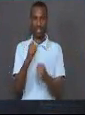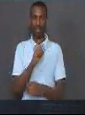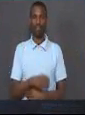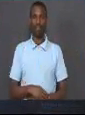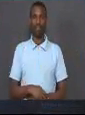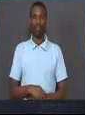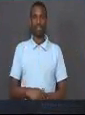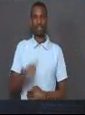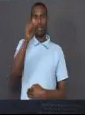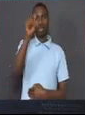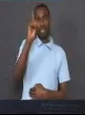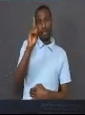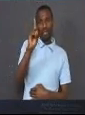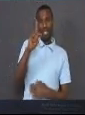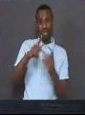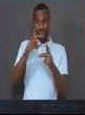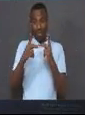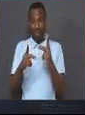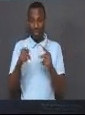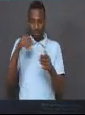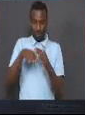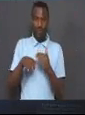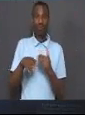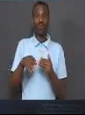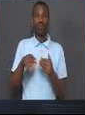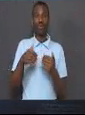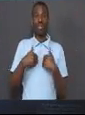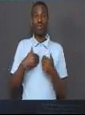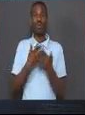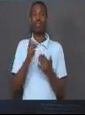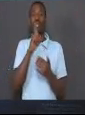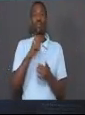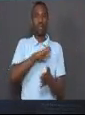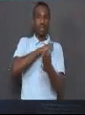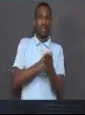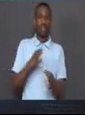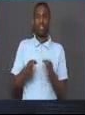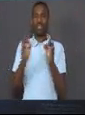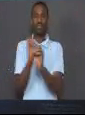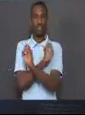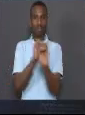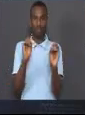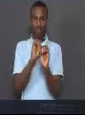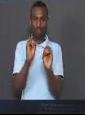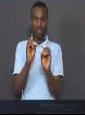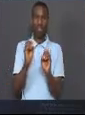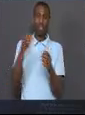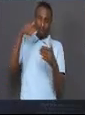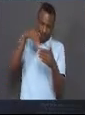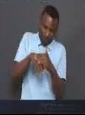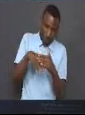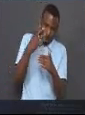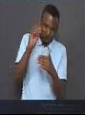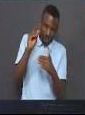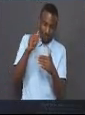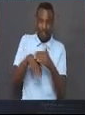An adiabatic process involves no energy transfer into or out of